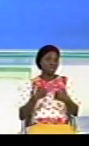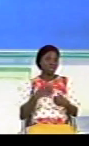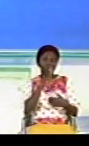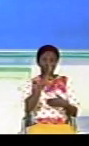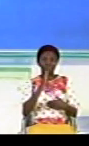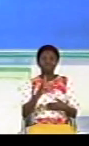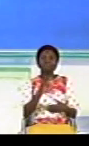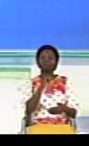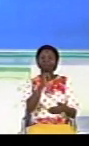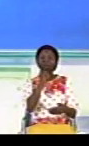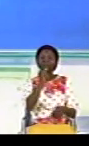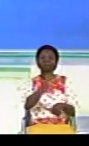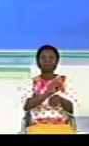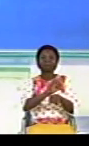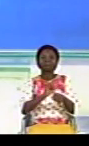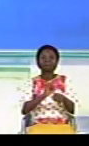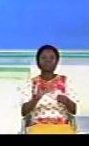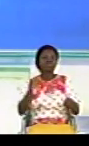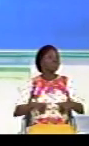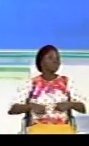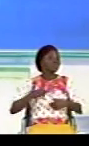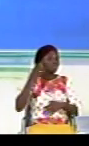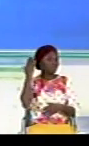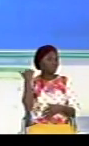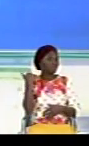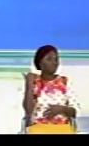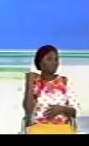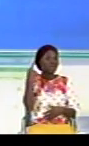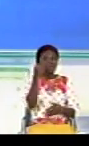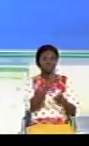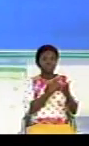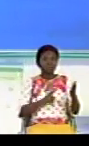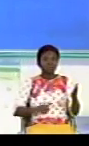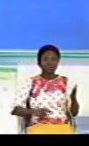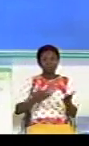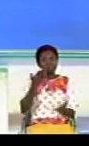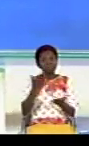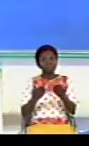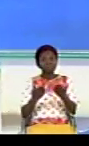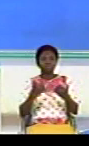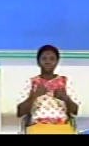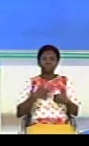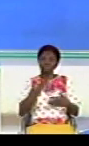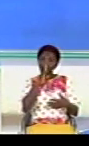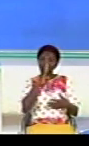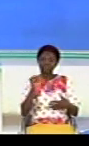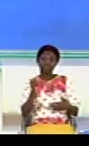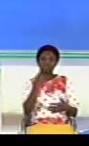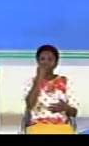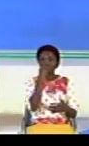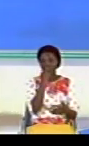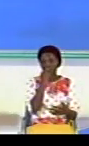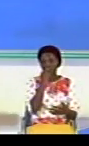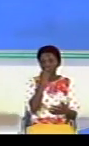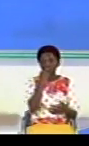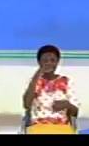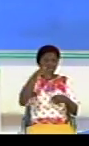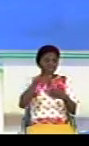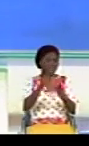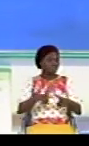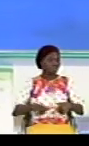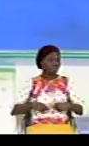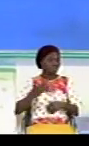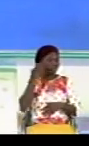unoperative in your life. The Lord might have been quiet and silent in your life, and you are wondering,